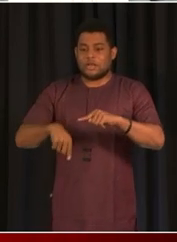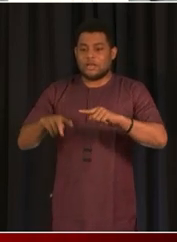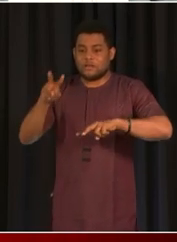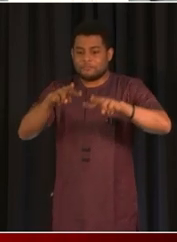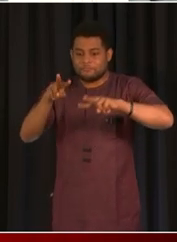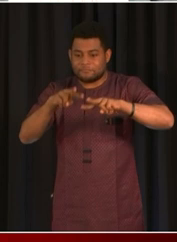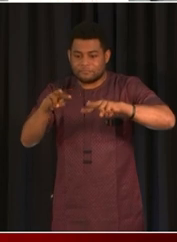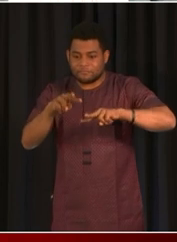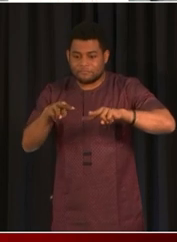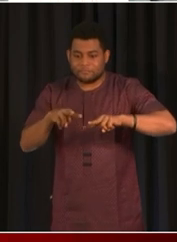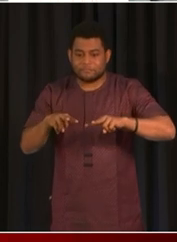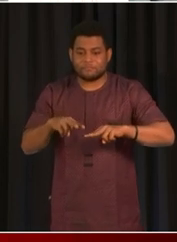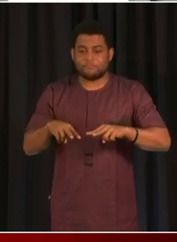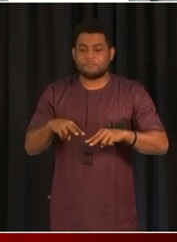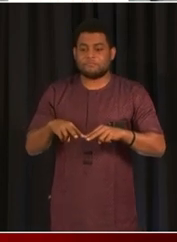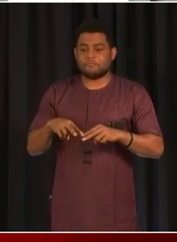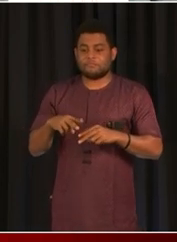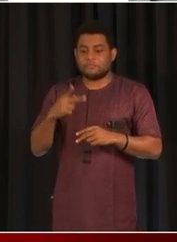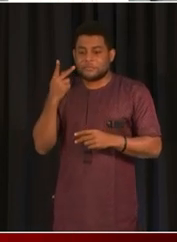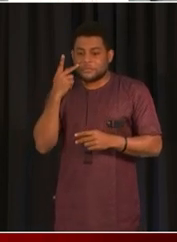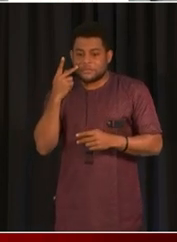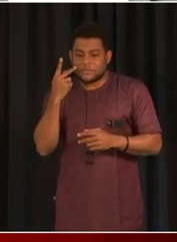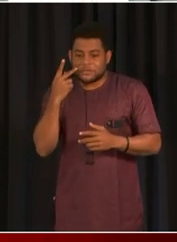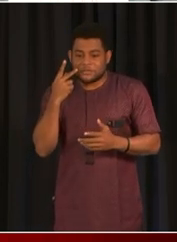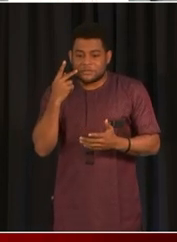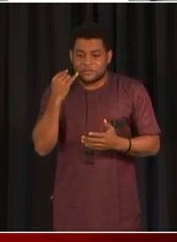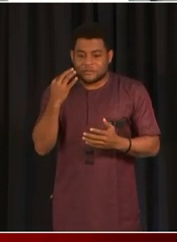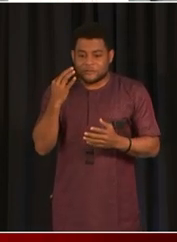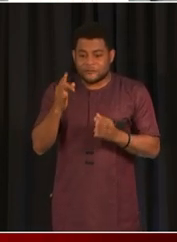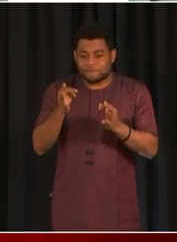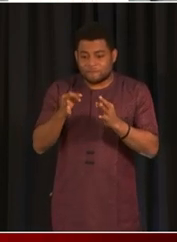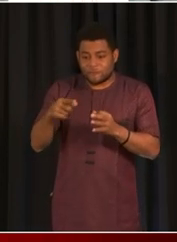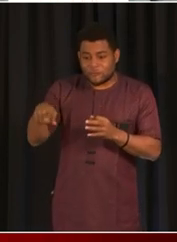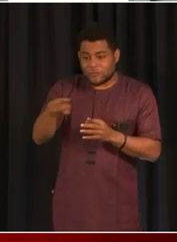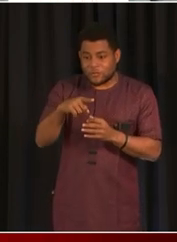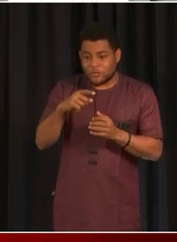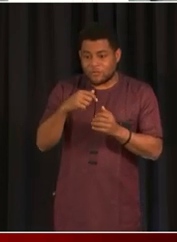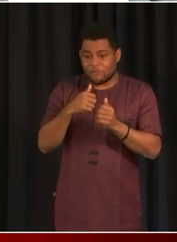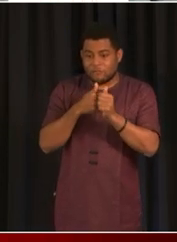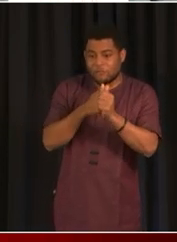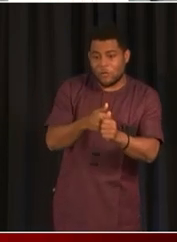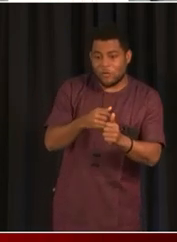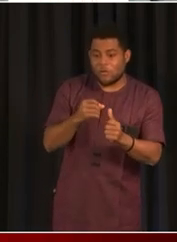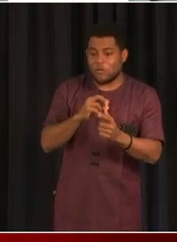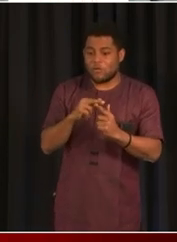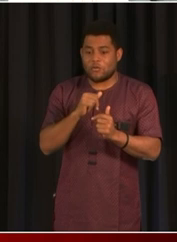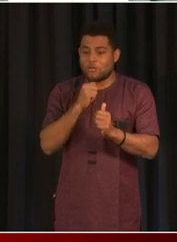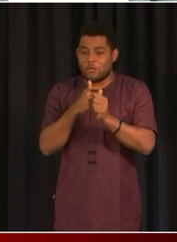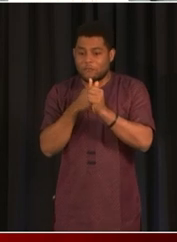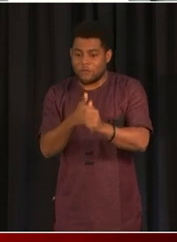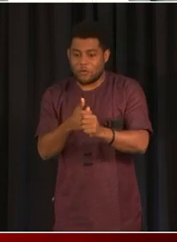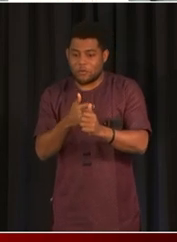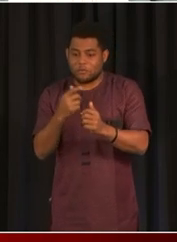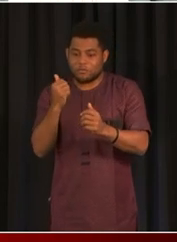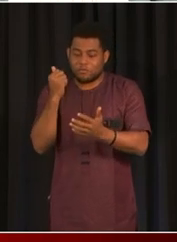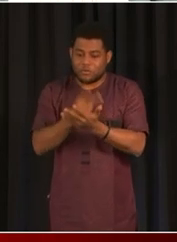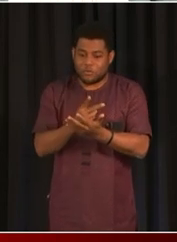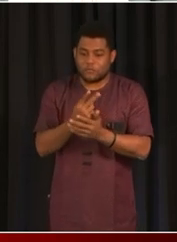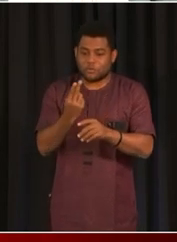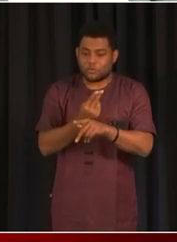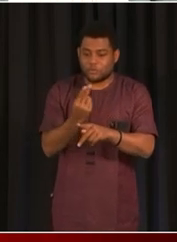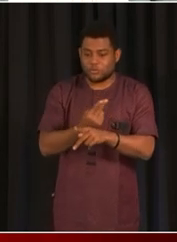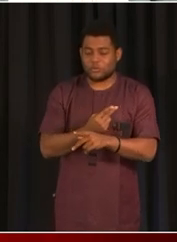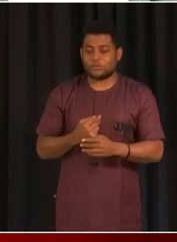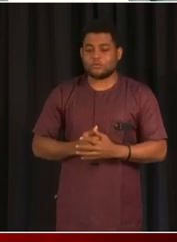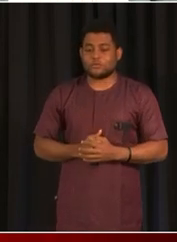acting outside of the approved use of the vaccine versus someone who is acting inside the approved use of the